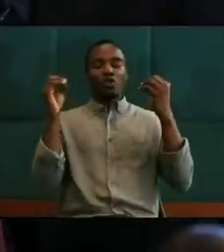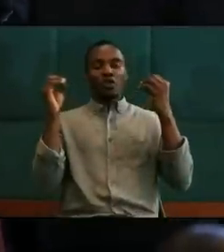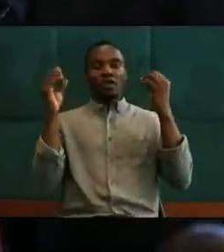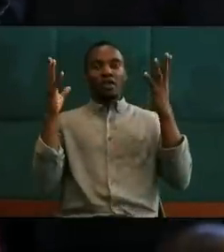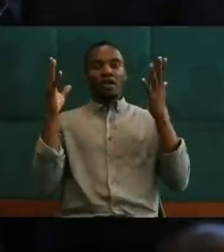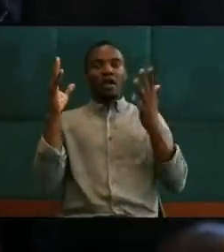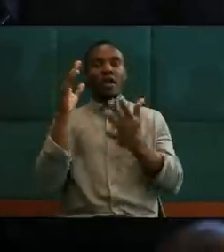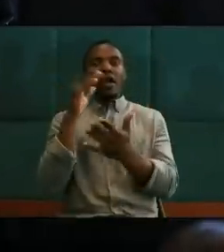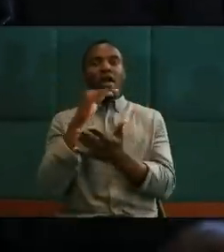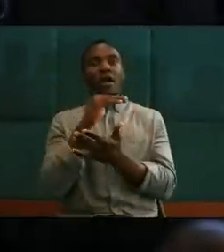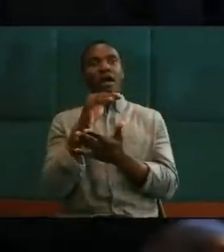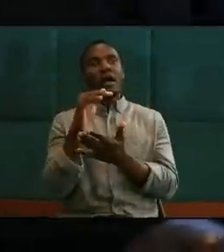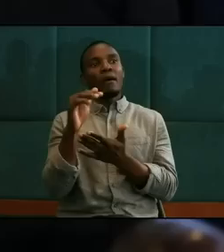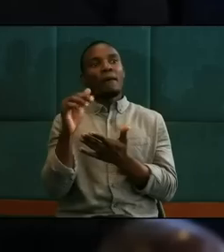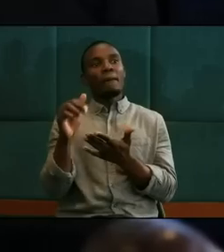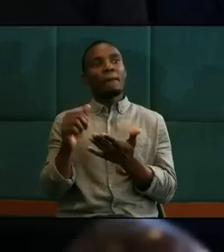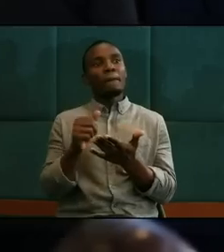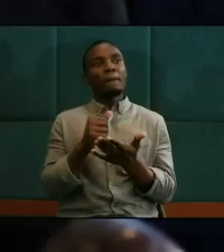Hallelujah.